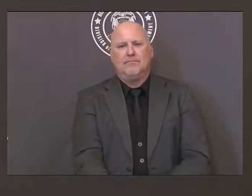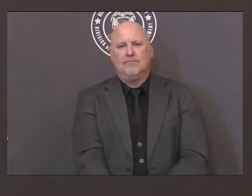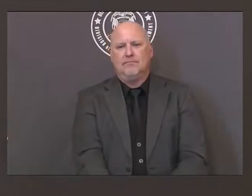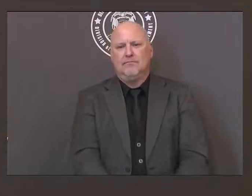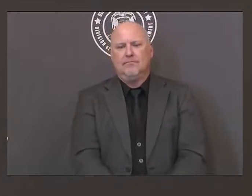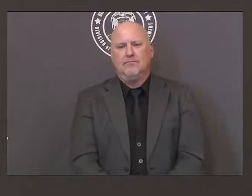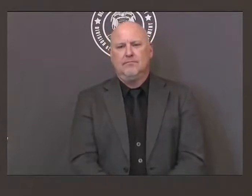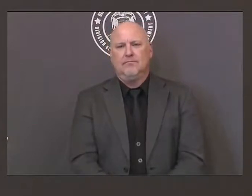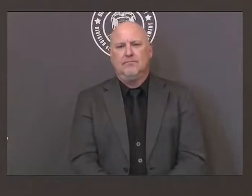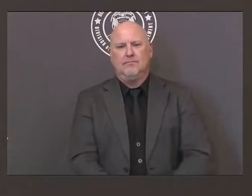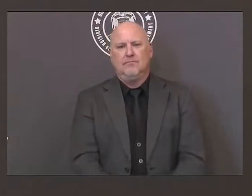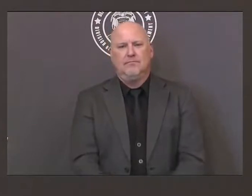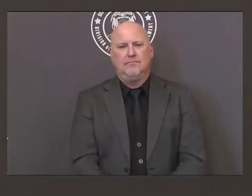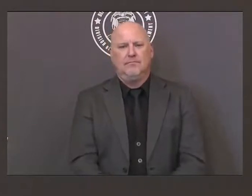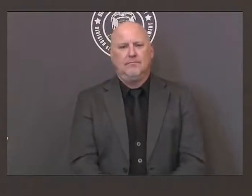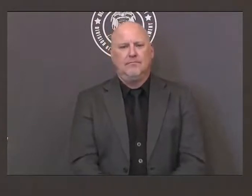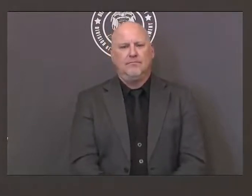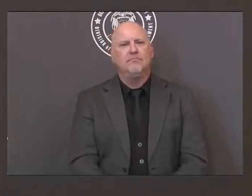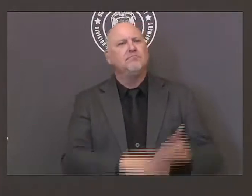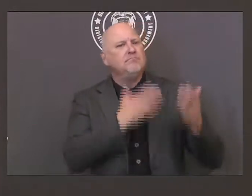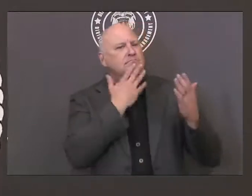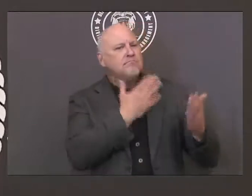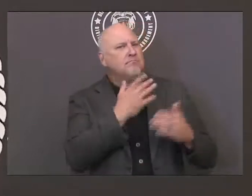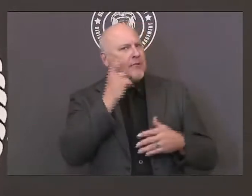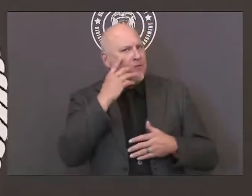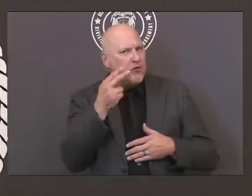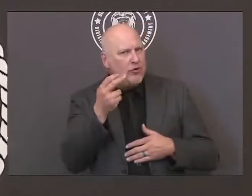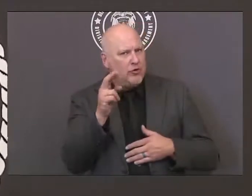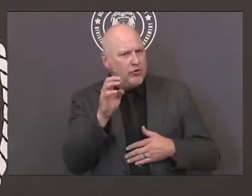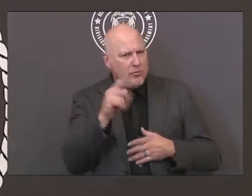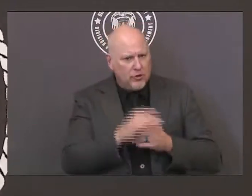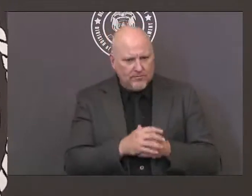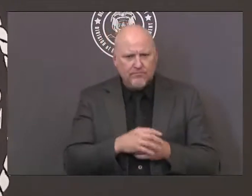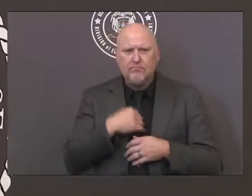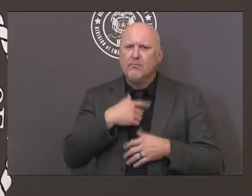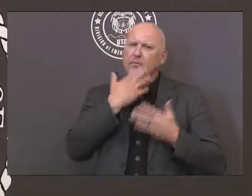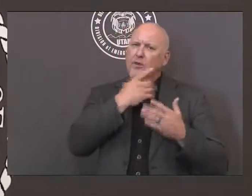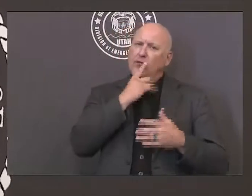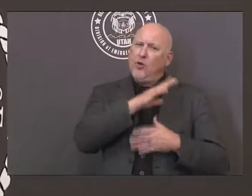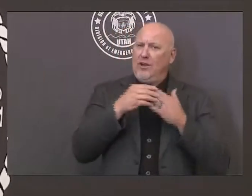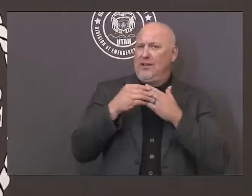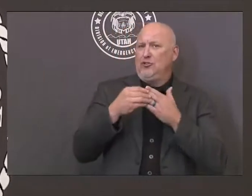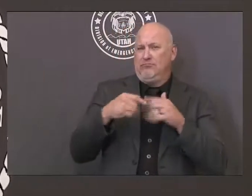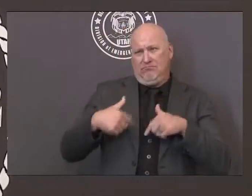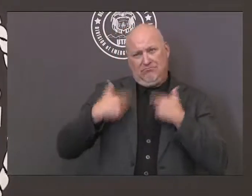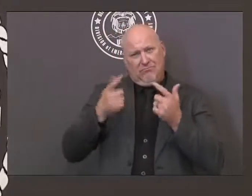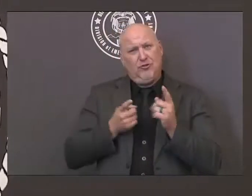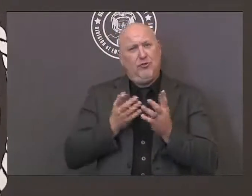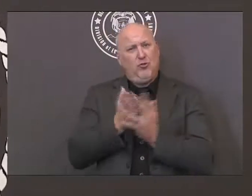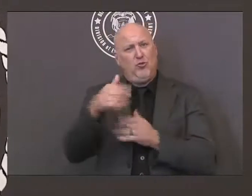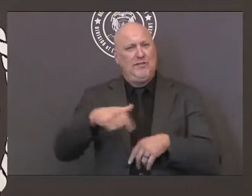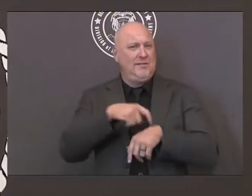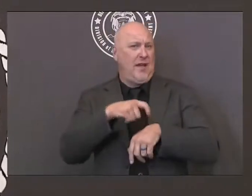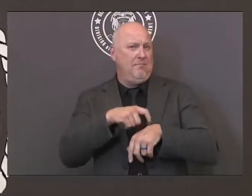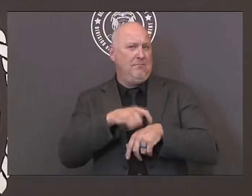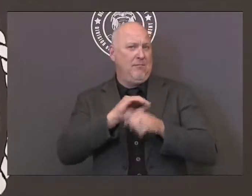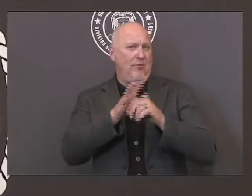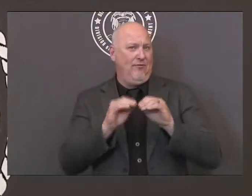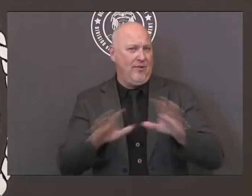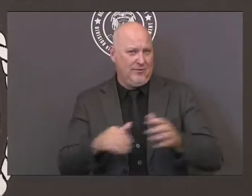Governor Herbert, thank you for your leadership during this pandemic, and thank you. We're grateful for